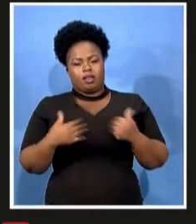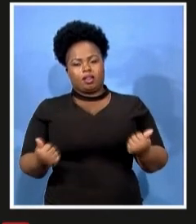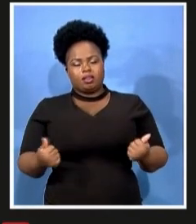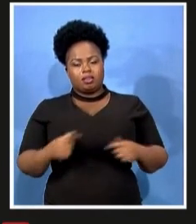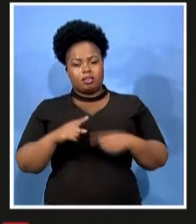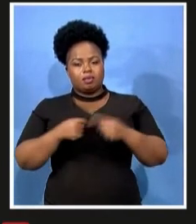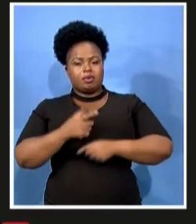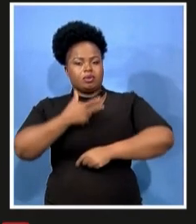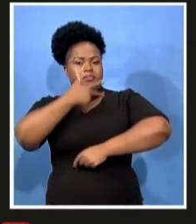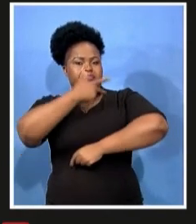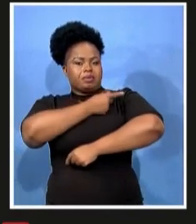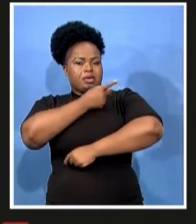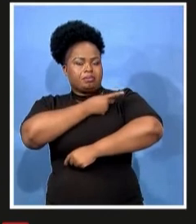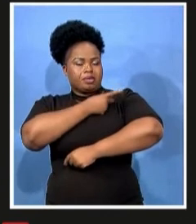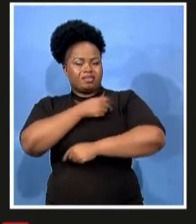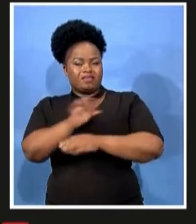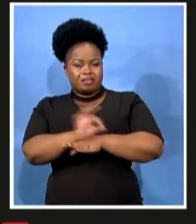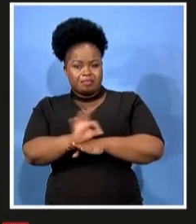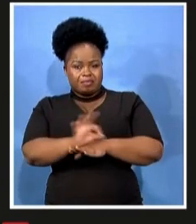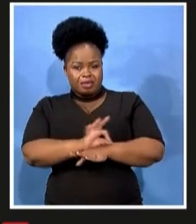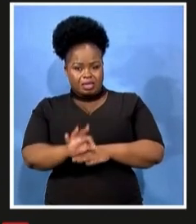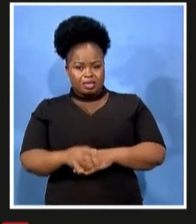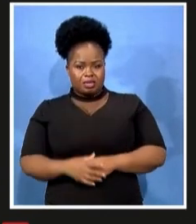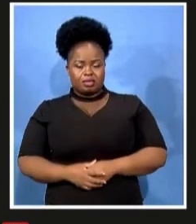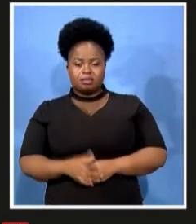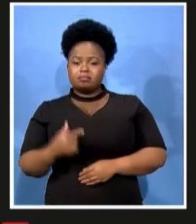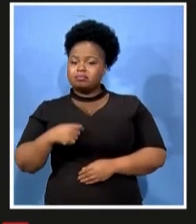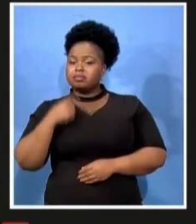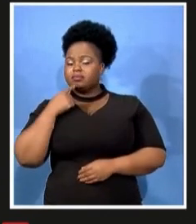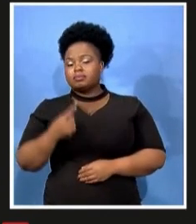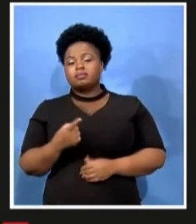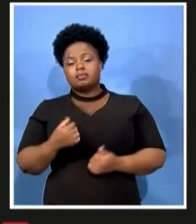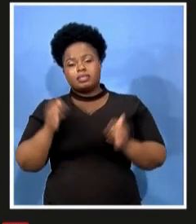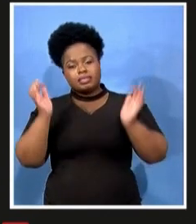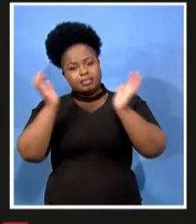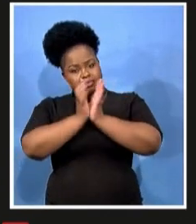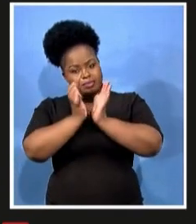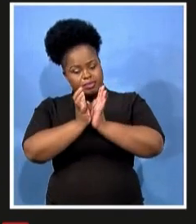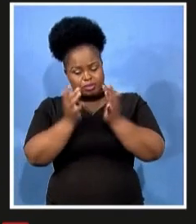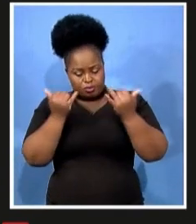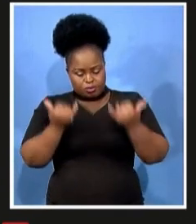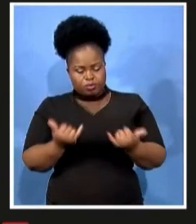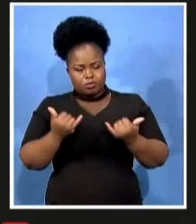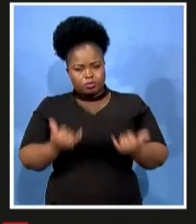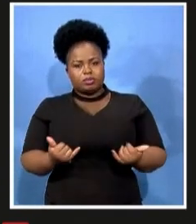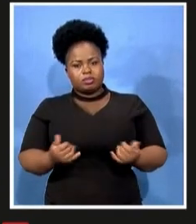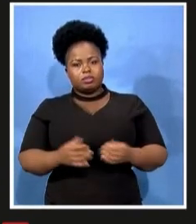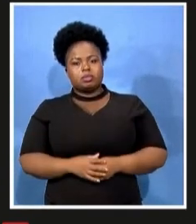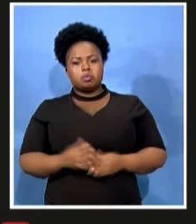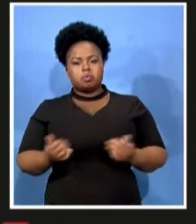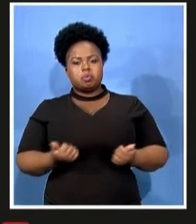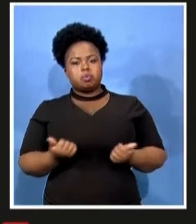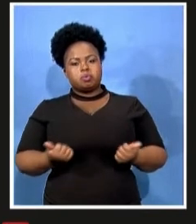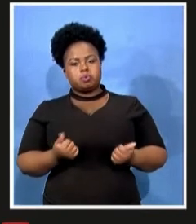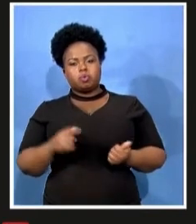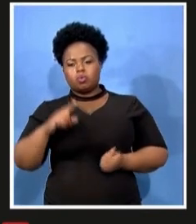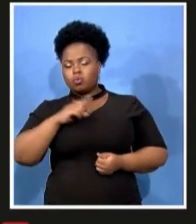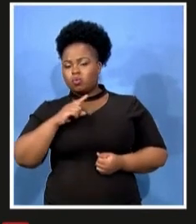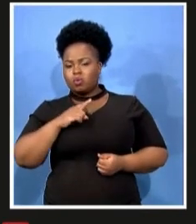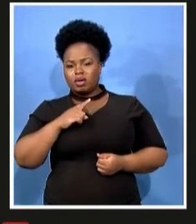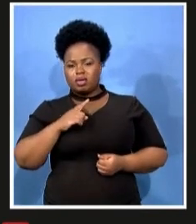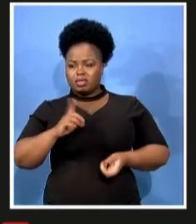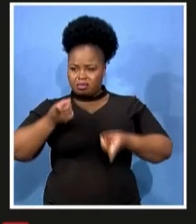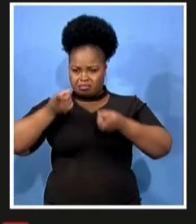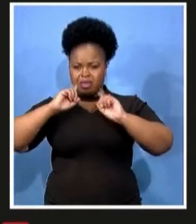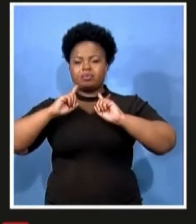saying, honorable members, as we meet today, we already have been, in fact, instructed, we would wish to.